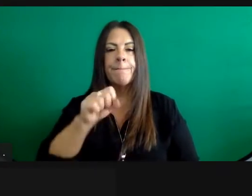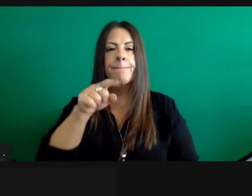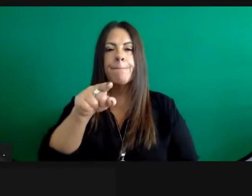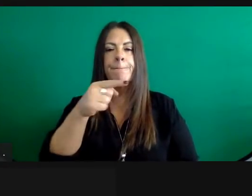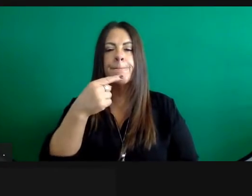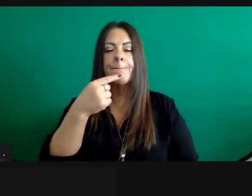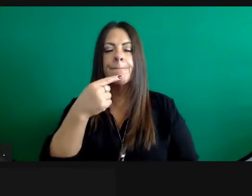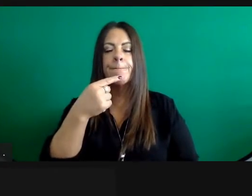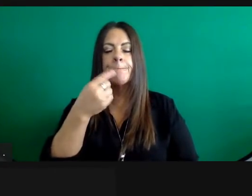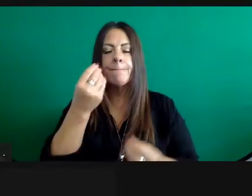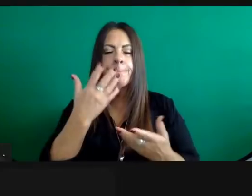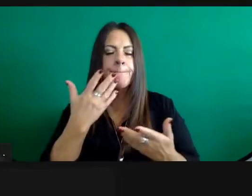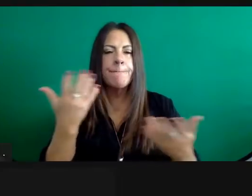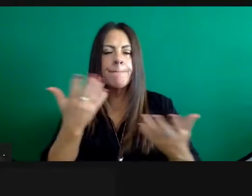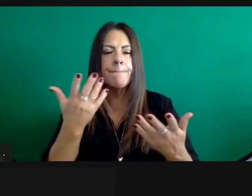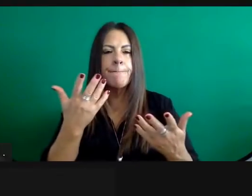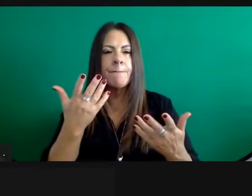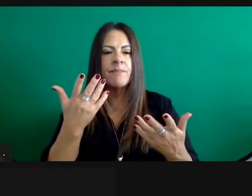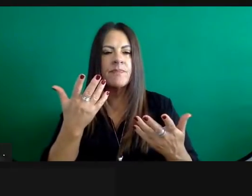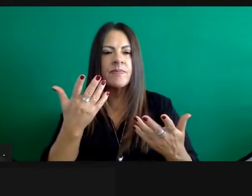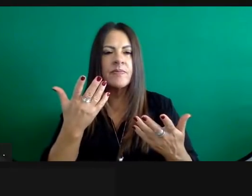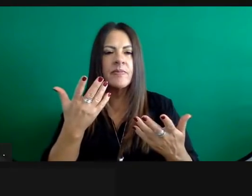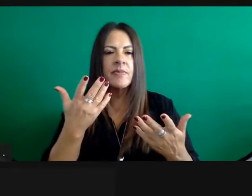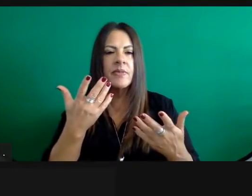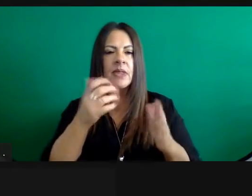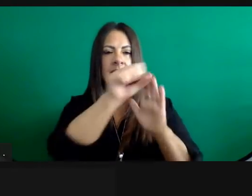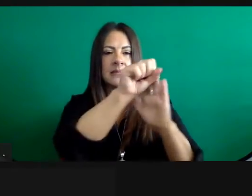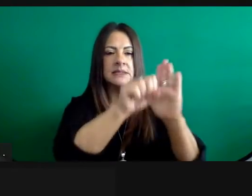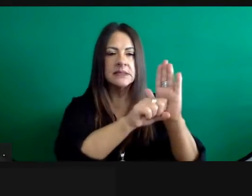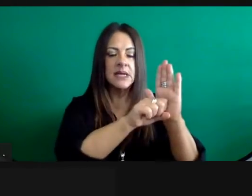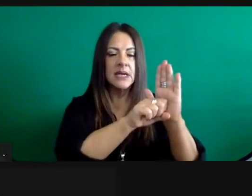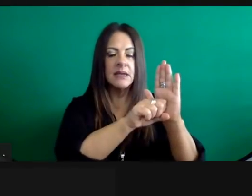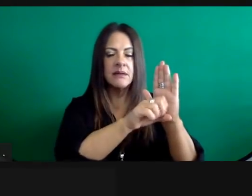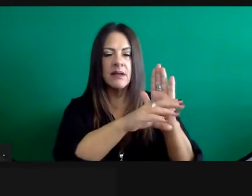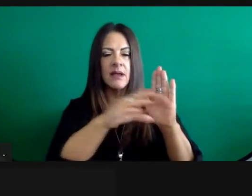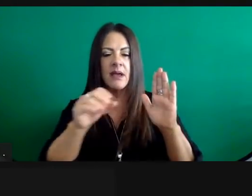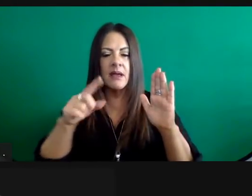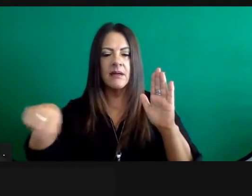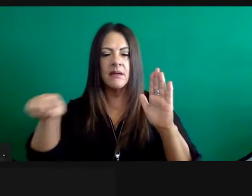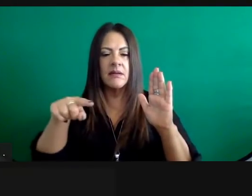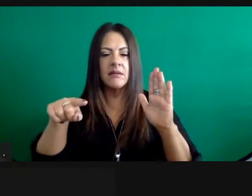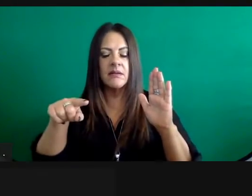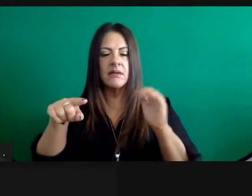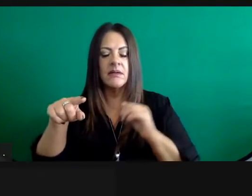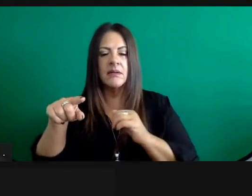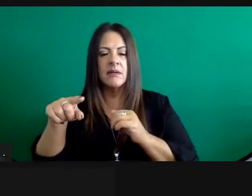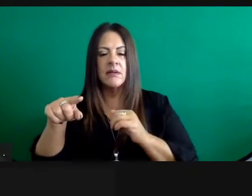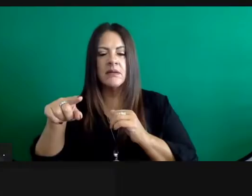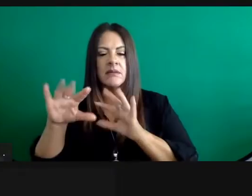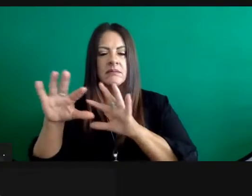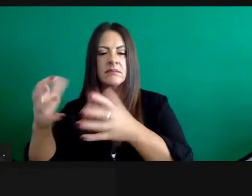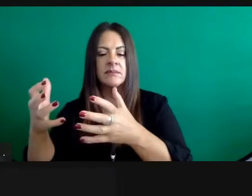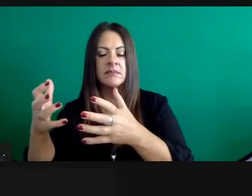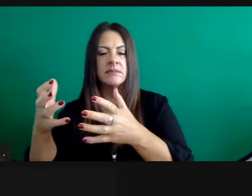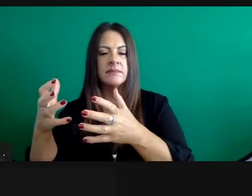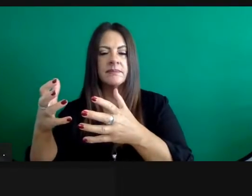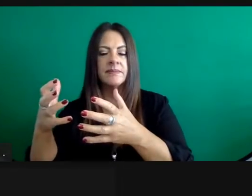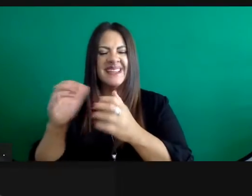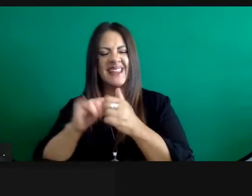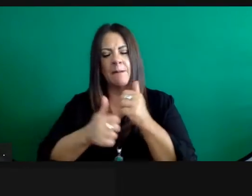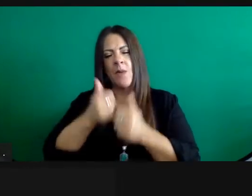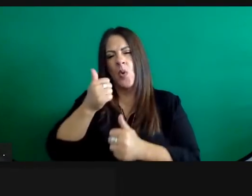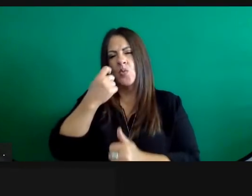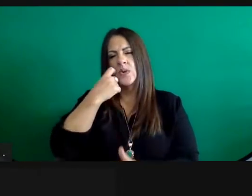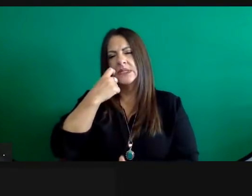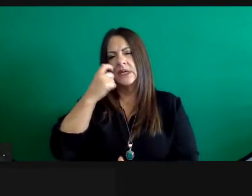feds, and the drug companies themselves. Governor Newsom, when he's been talking in the most recent press conferences